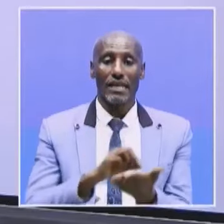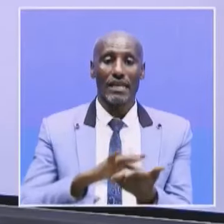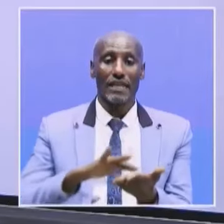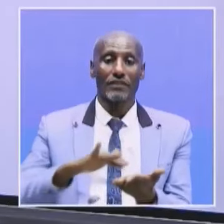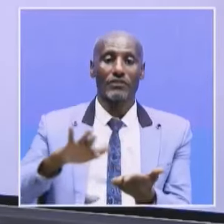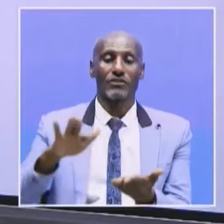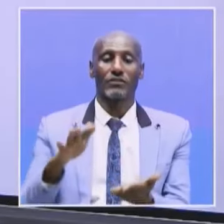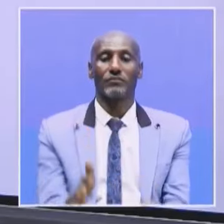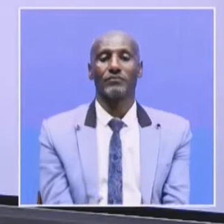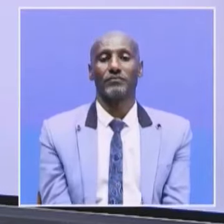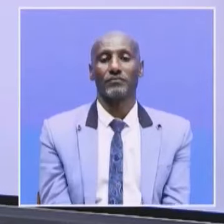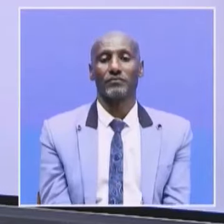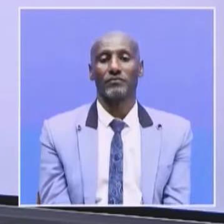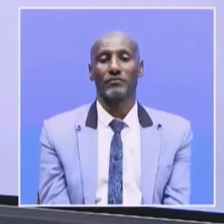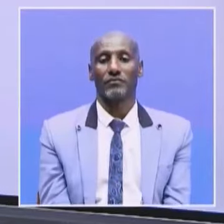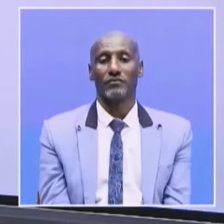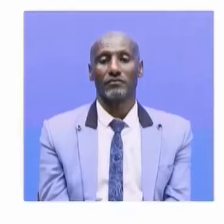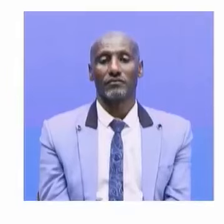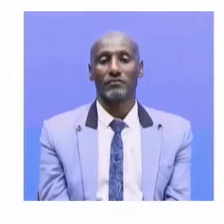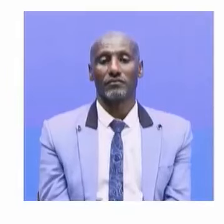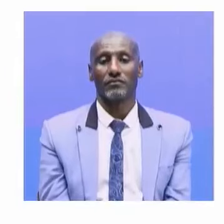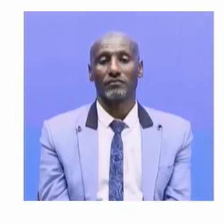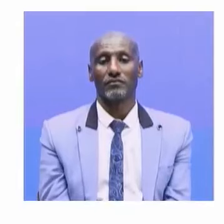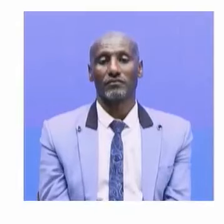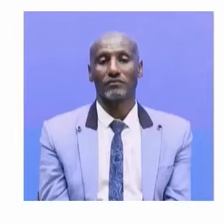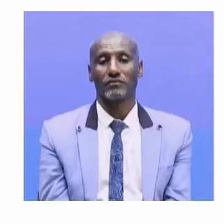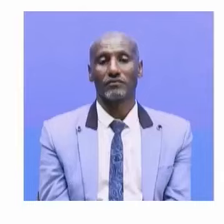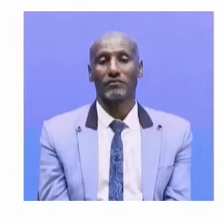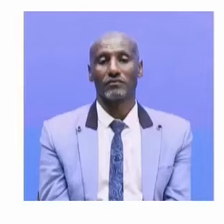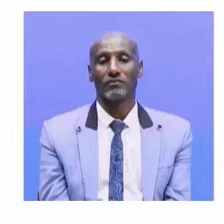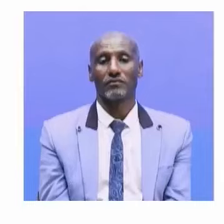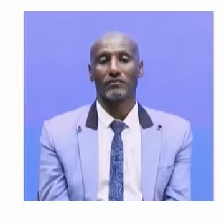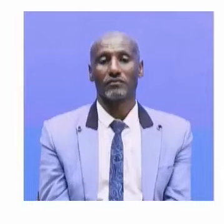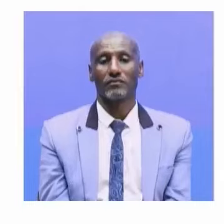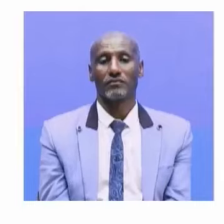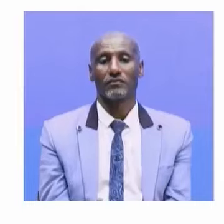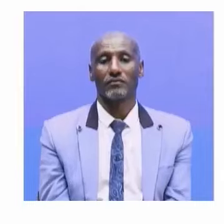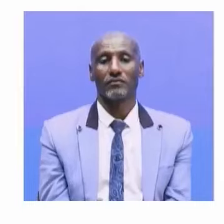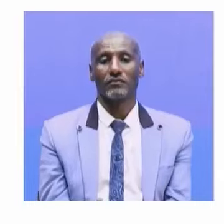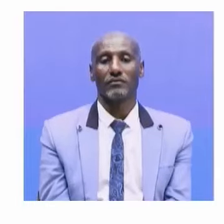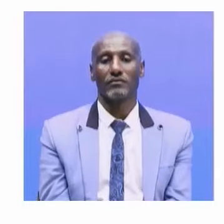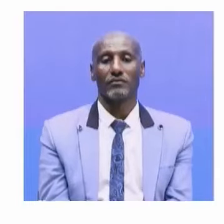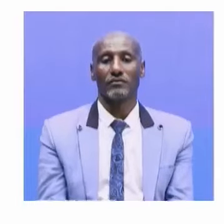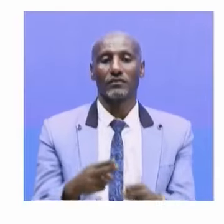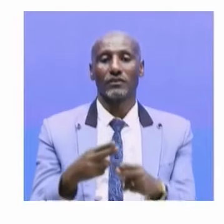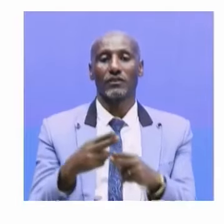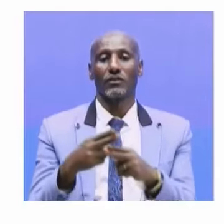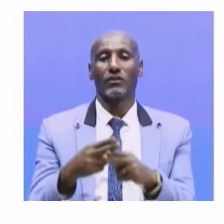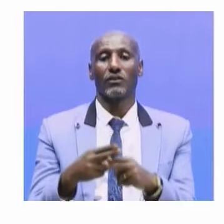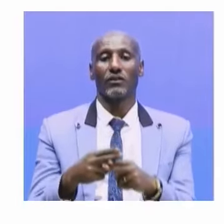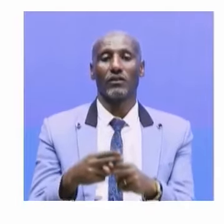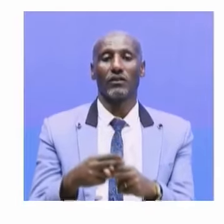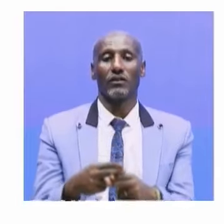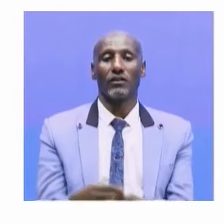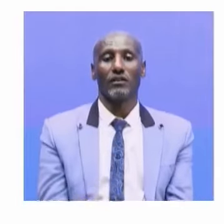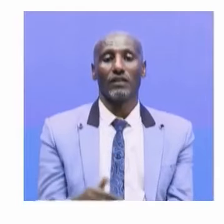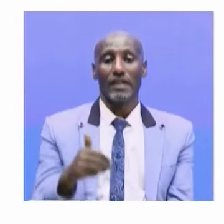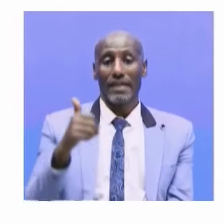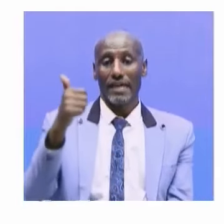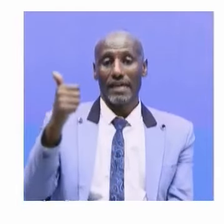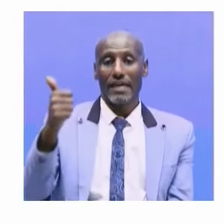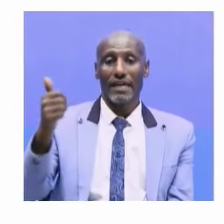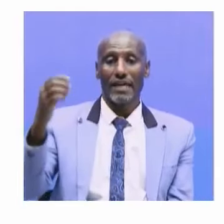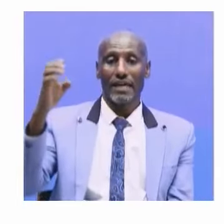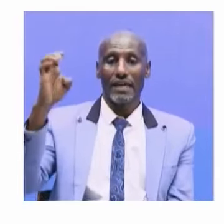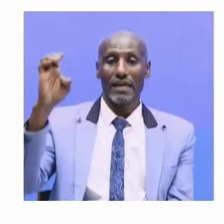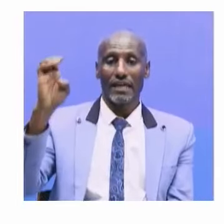Before vowel letters. So when we come to vowel letters, we can call them A, E,